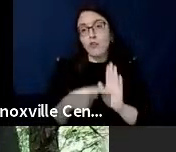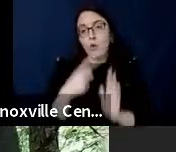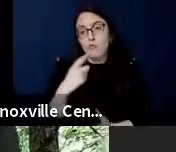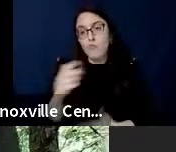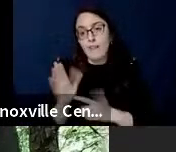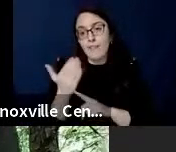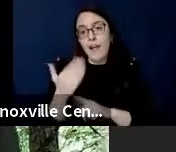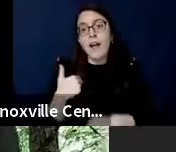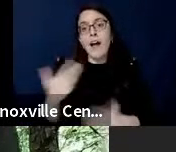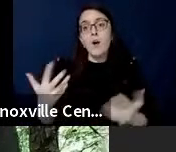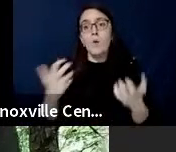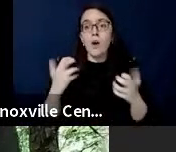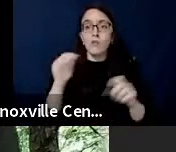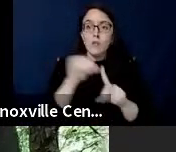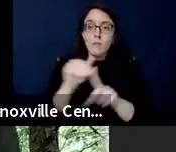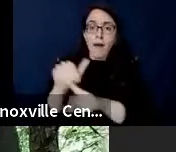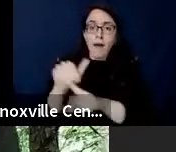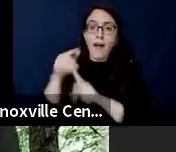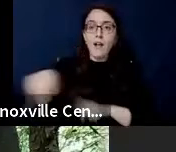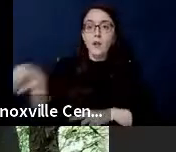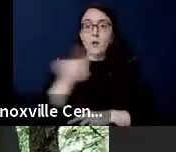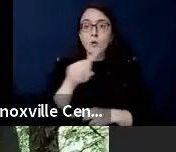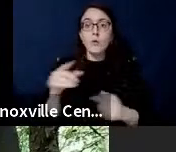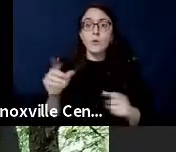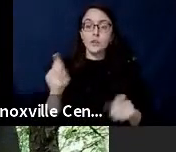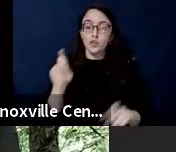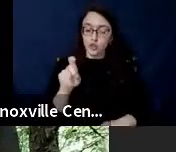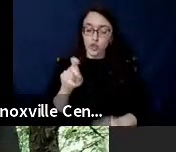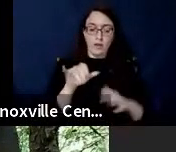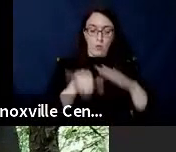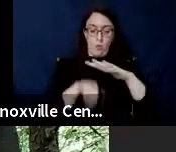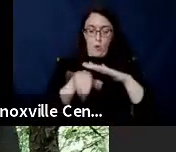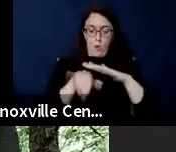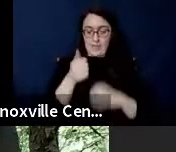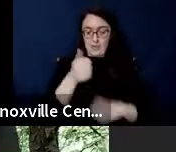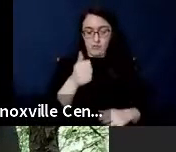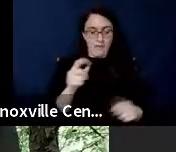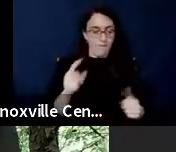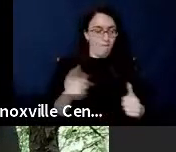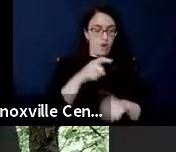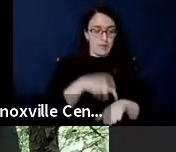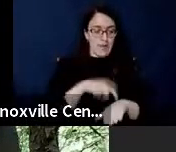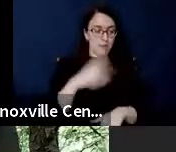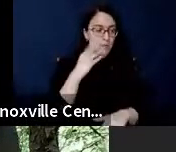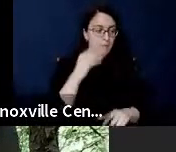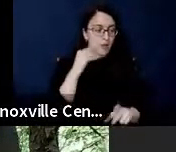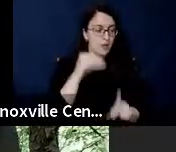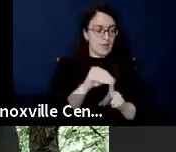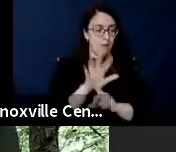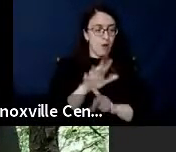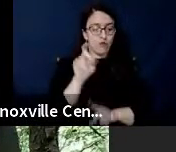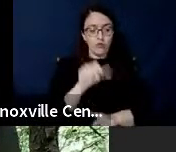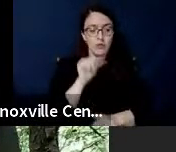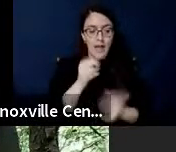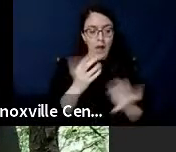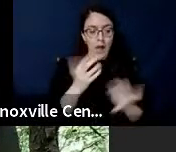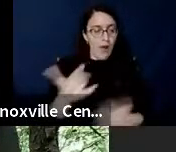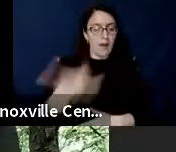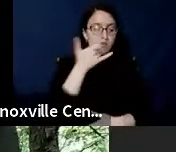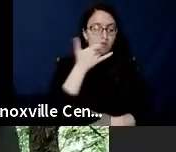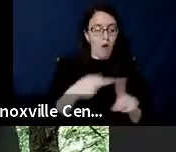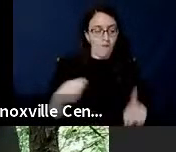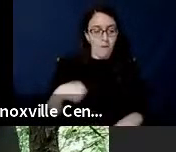to take personal responsibility and quarantine themselves at the first sign of exposure. You should not wait to receive a call from